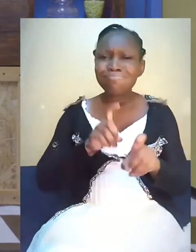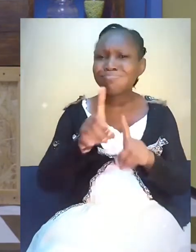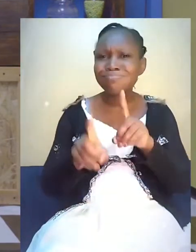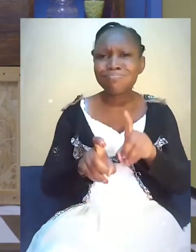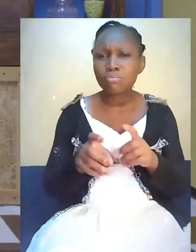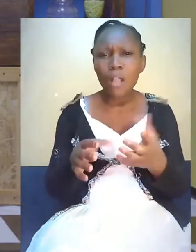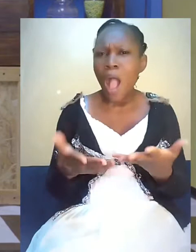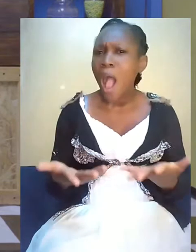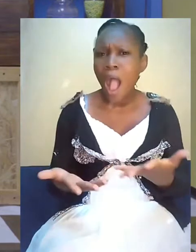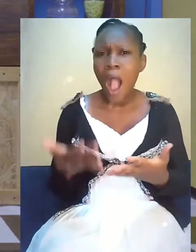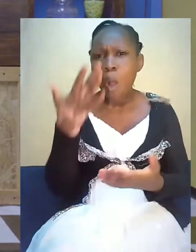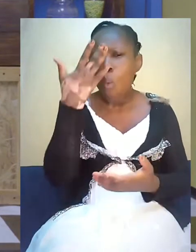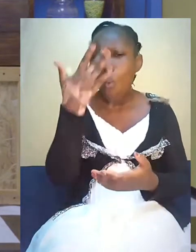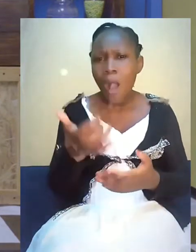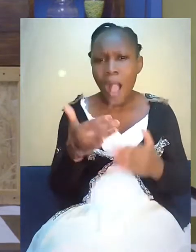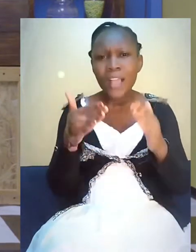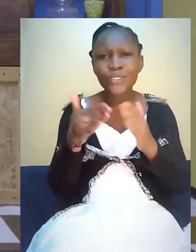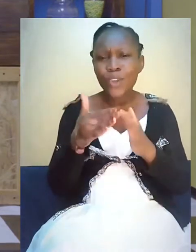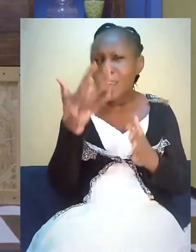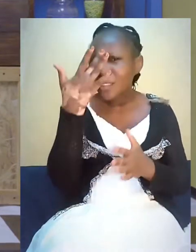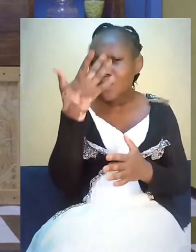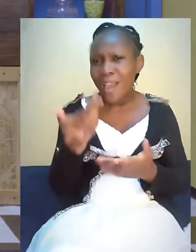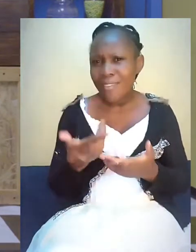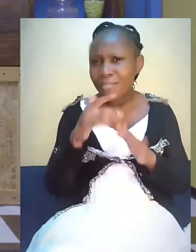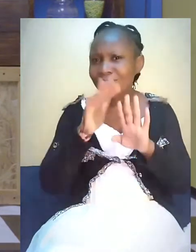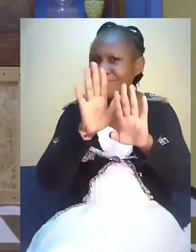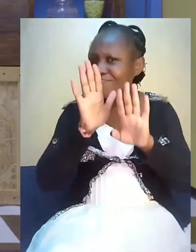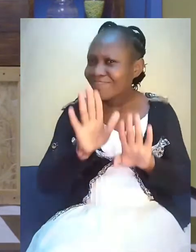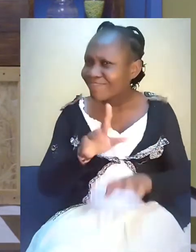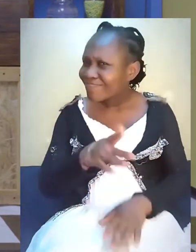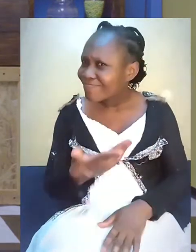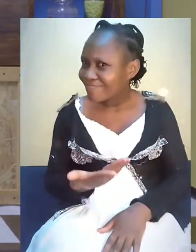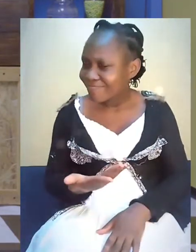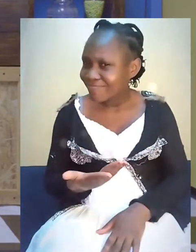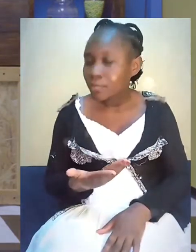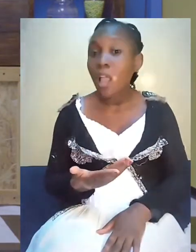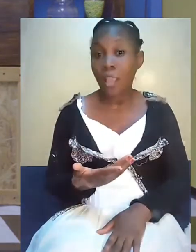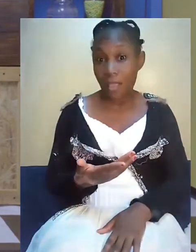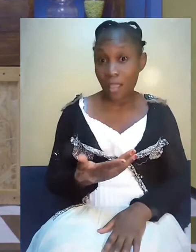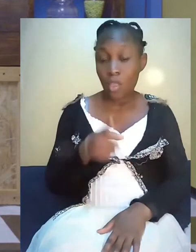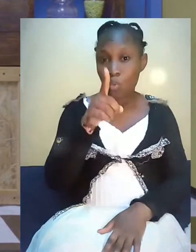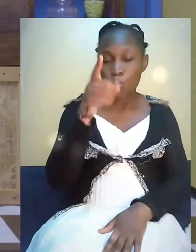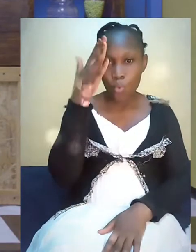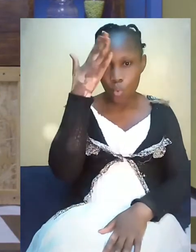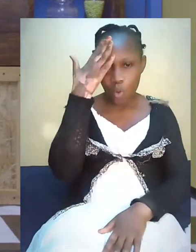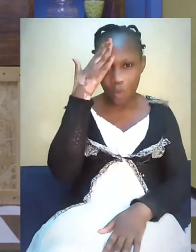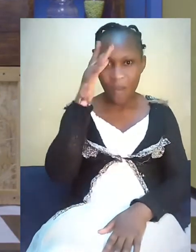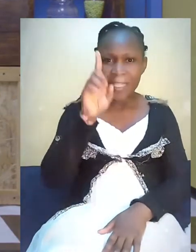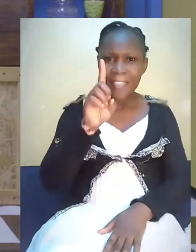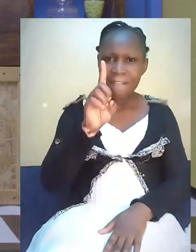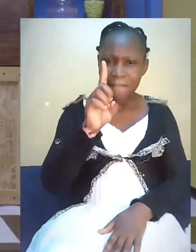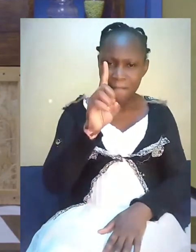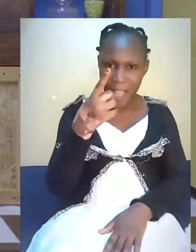why In the Loo? Why is it important? You know what? The whole of the first season of this particular show, we're going to talk